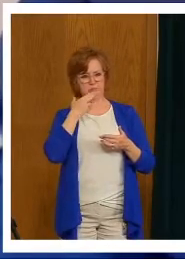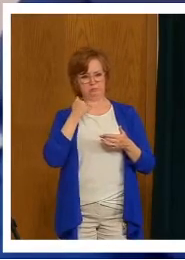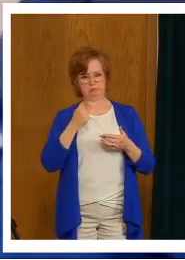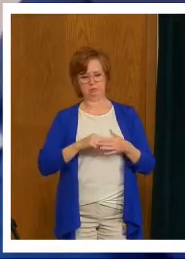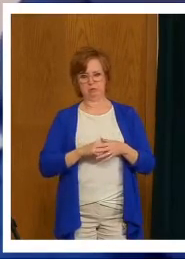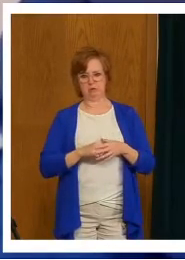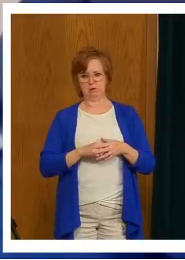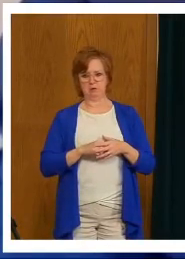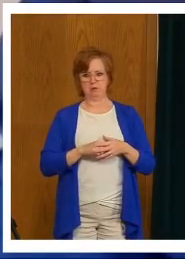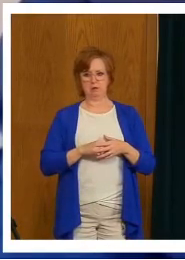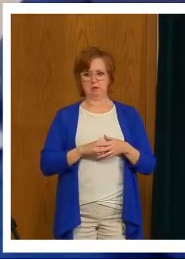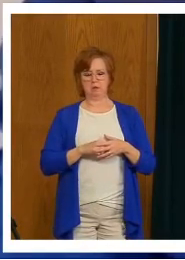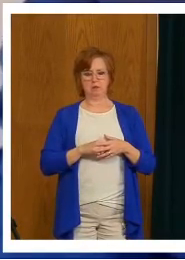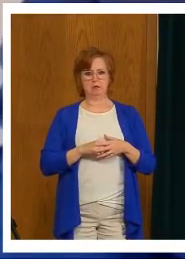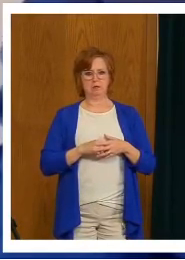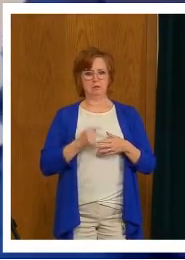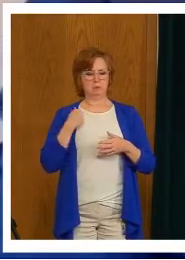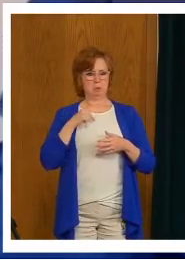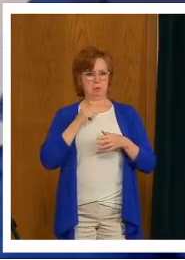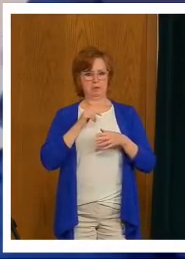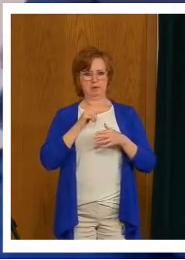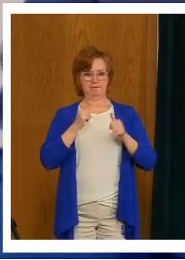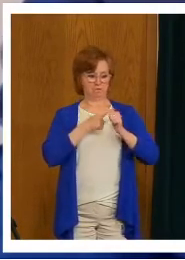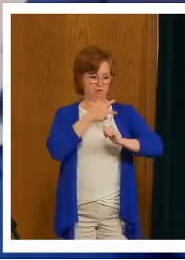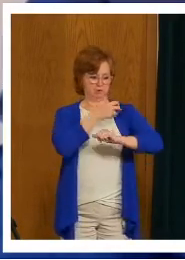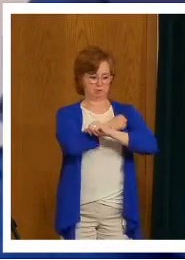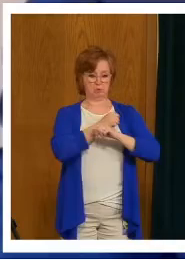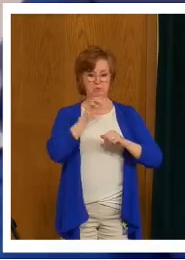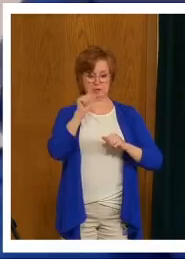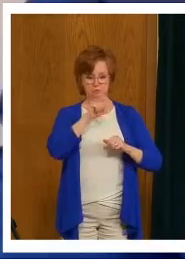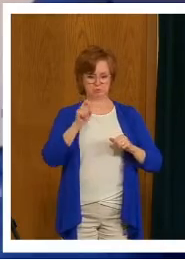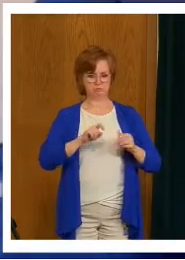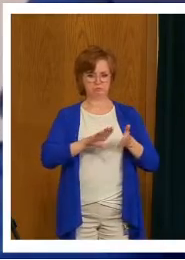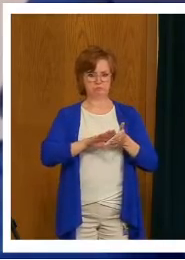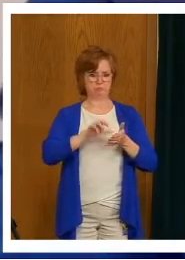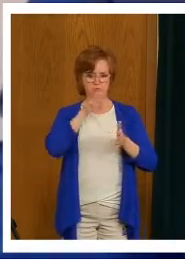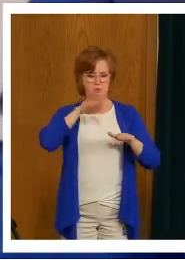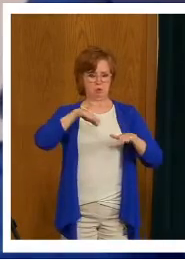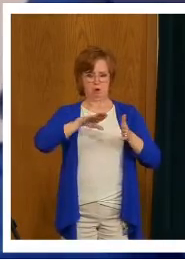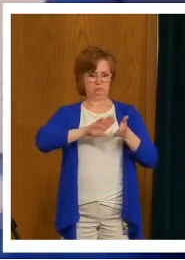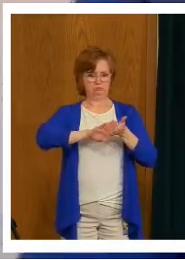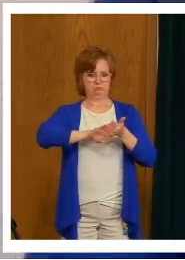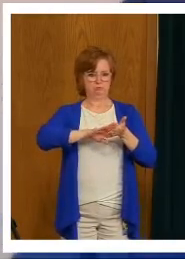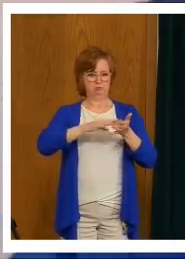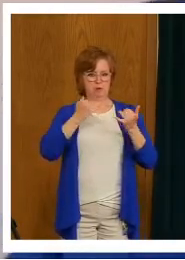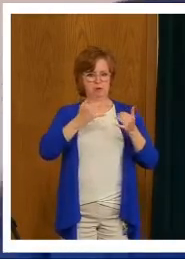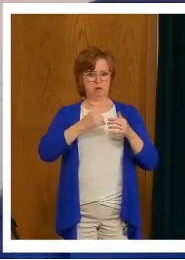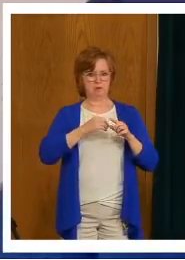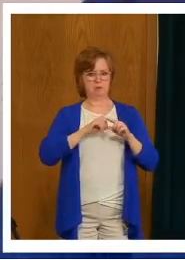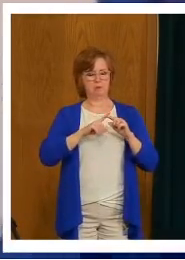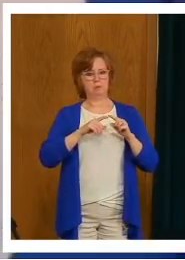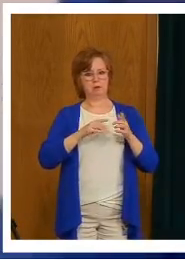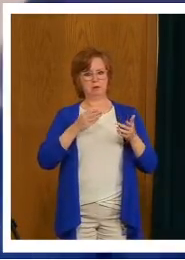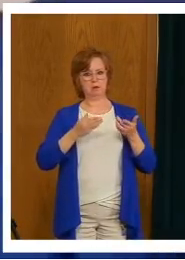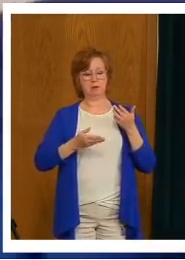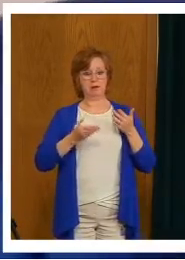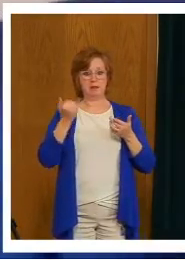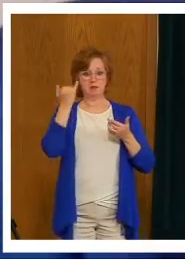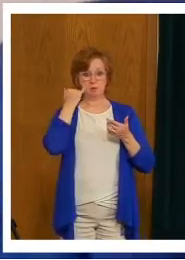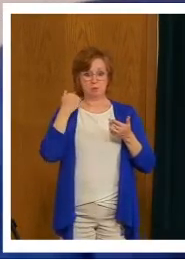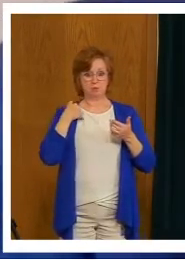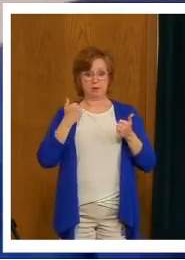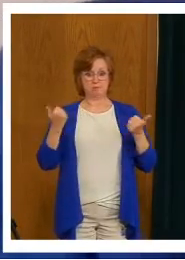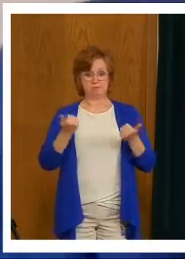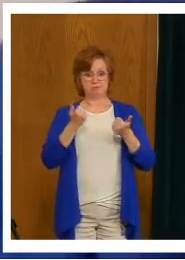first dose clinics with AstraZeneca. It doesn't mean we wouldn't give it if we had enough doses to do so. But we